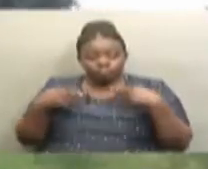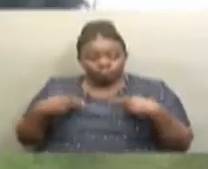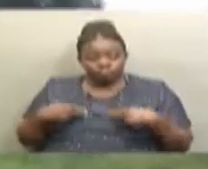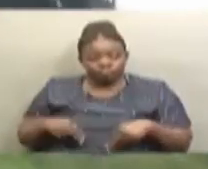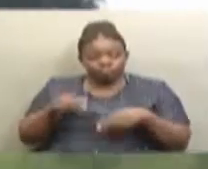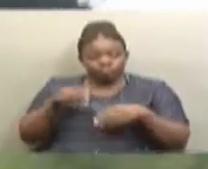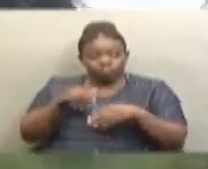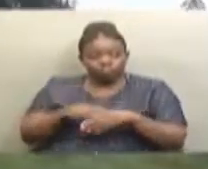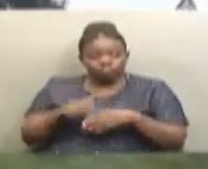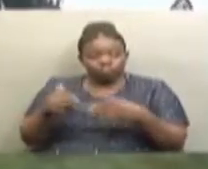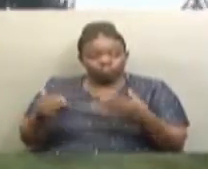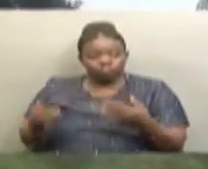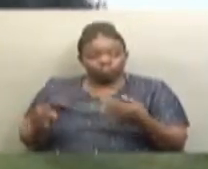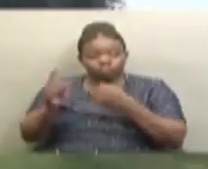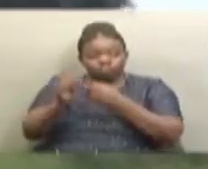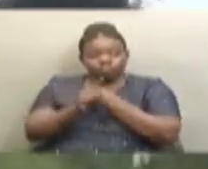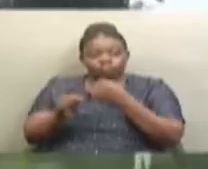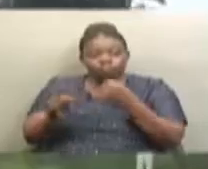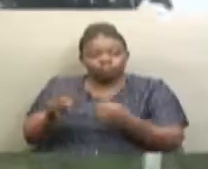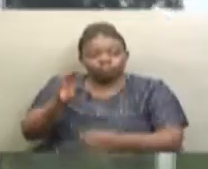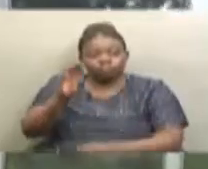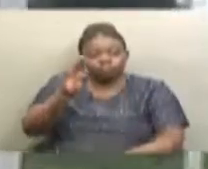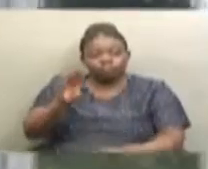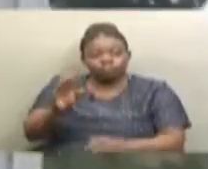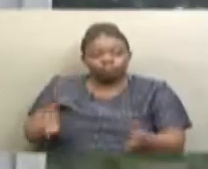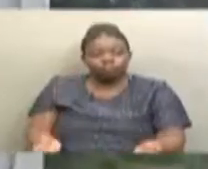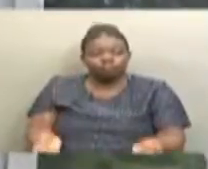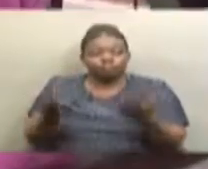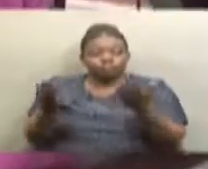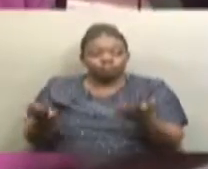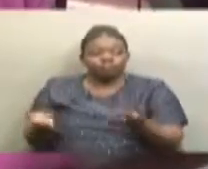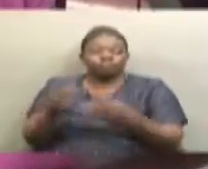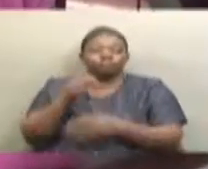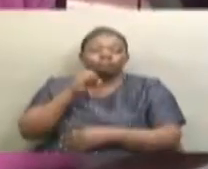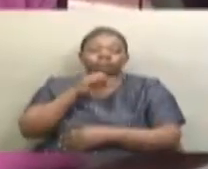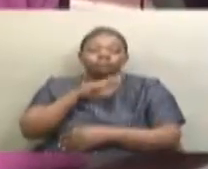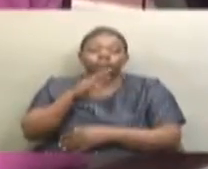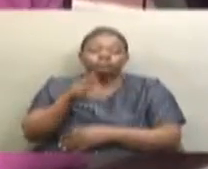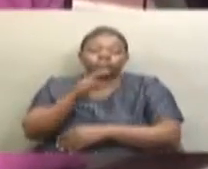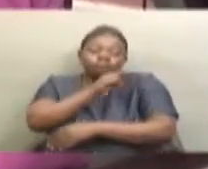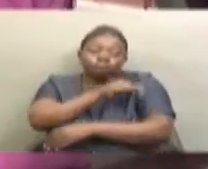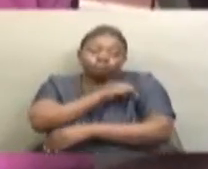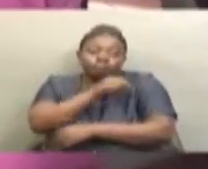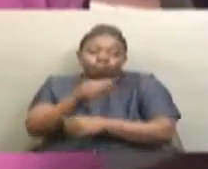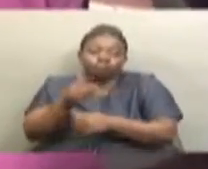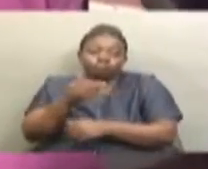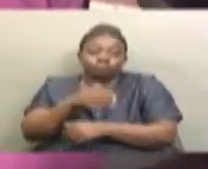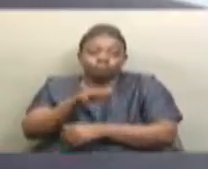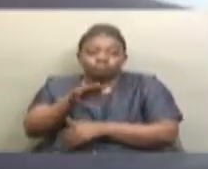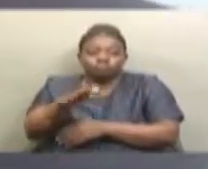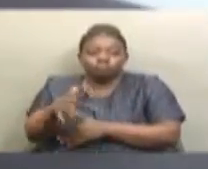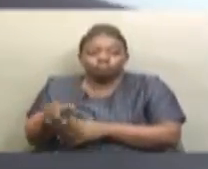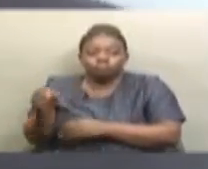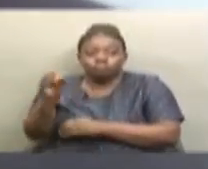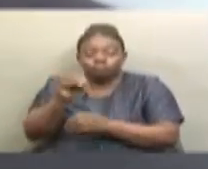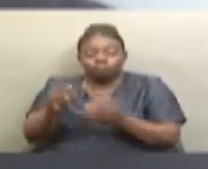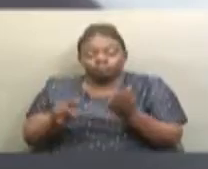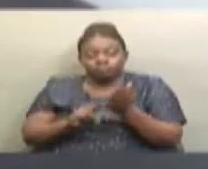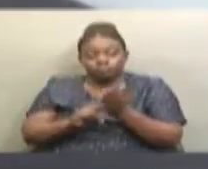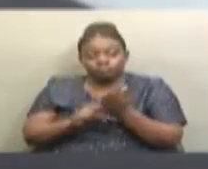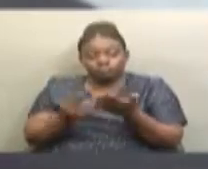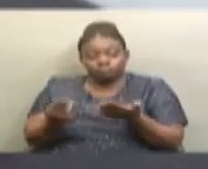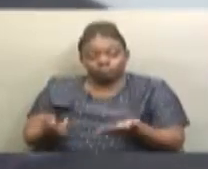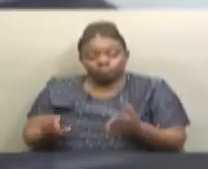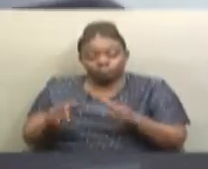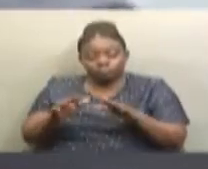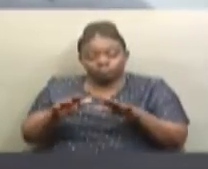ssaza ekiiki mu disitulikiti y'e Budaka balaajana olw'okuba eddwaliro lye balina mu kitundu teririimu bikosebwa nga balina